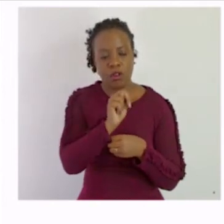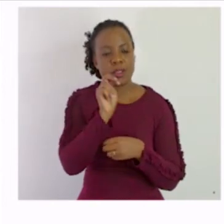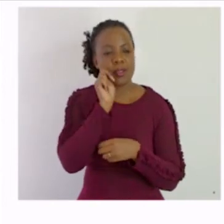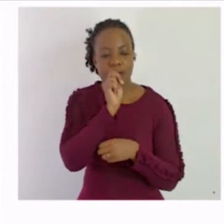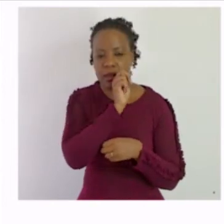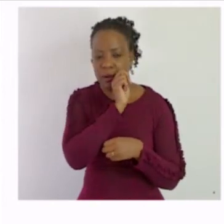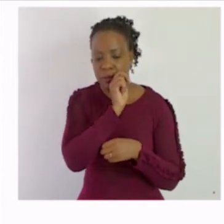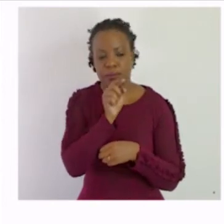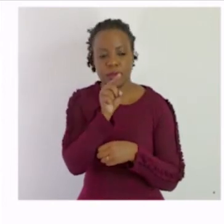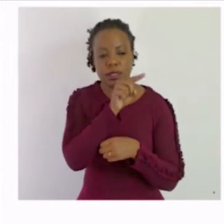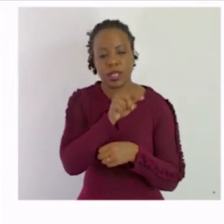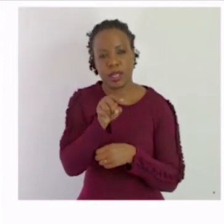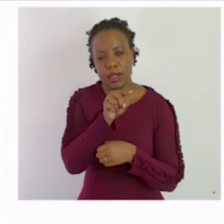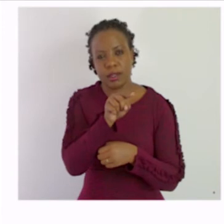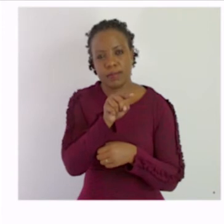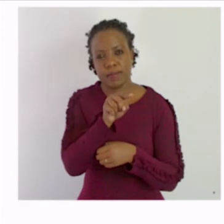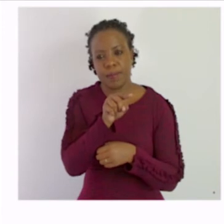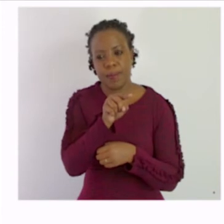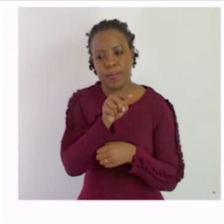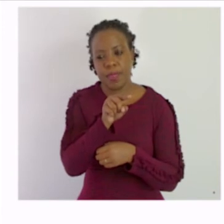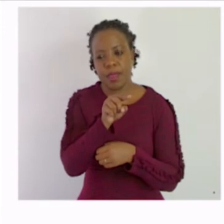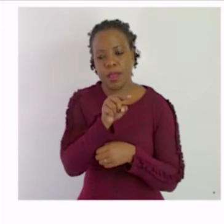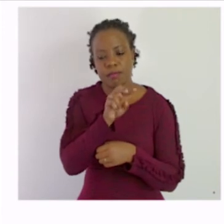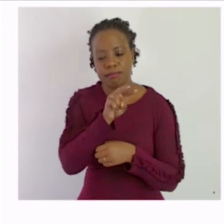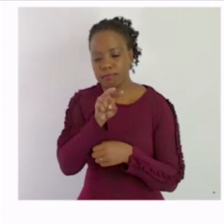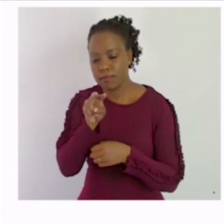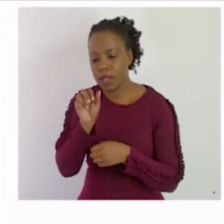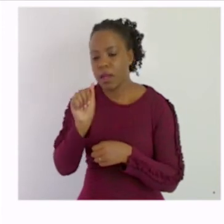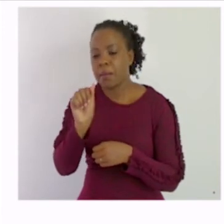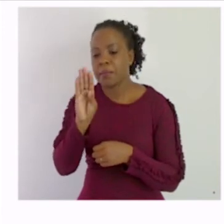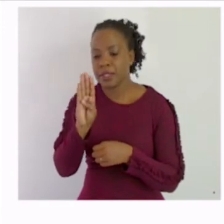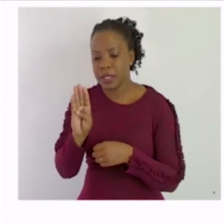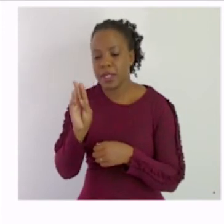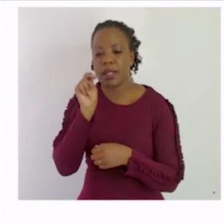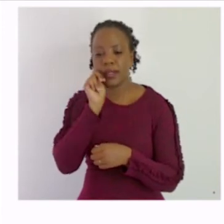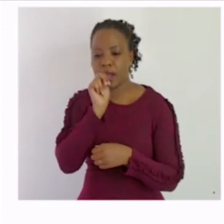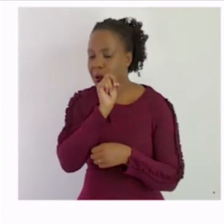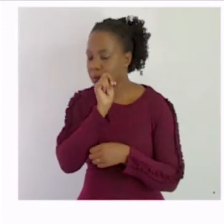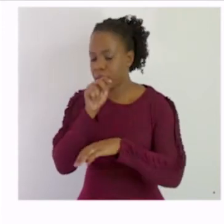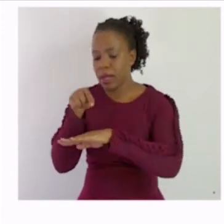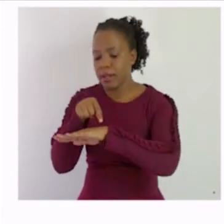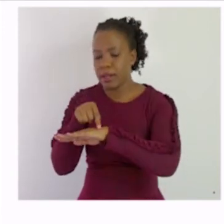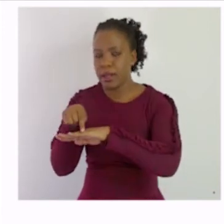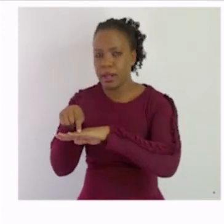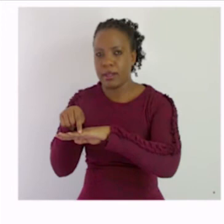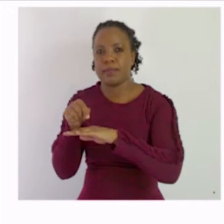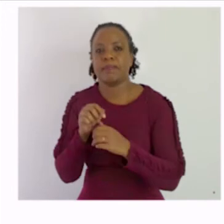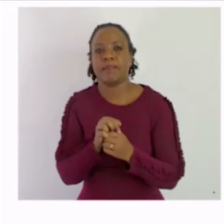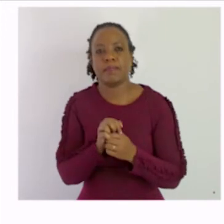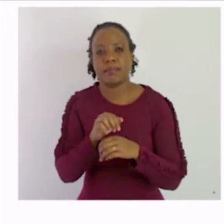and then when you see an abstract noun, you underline it. Okay.